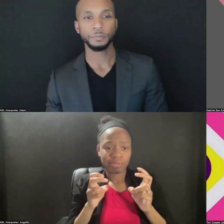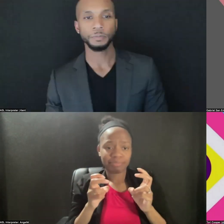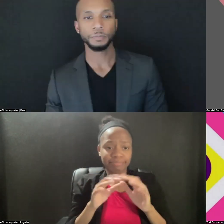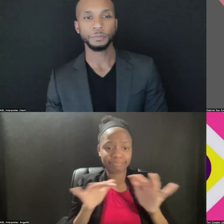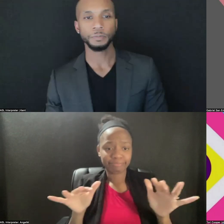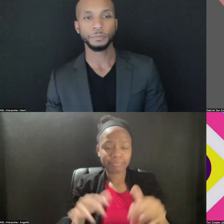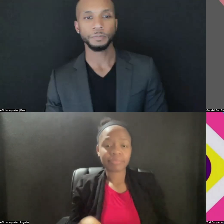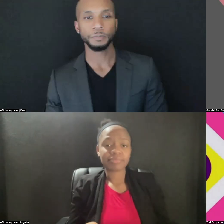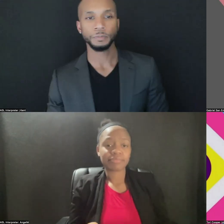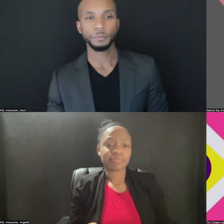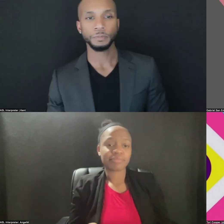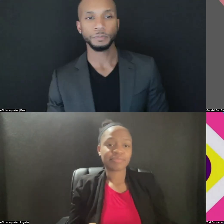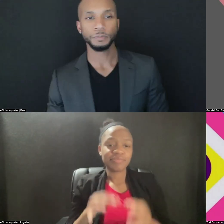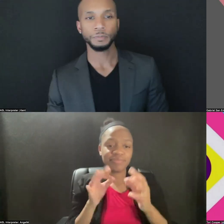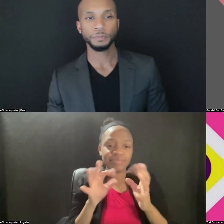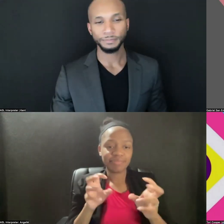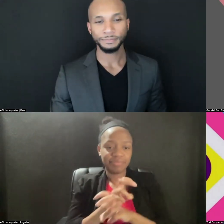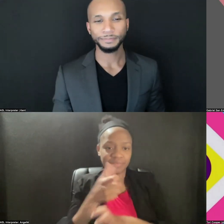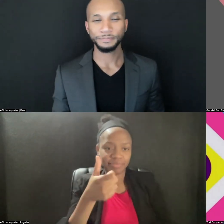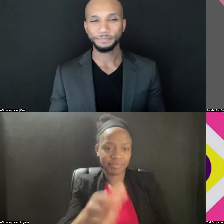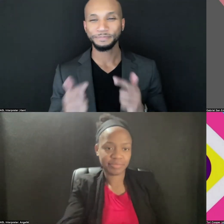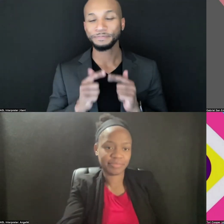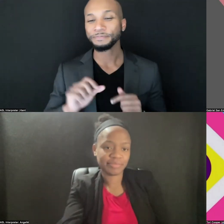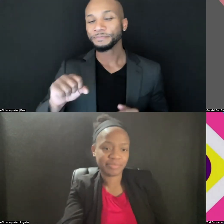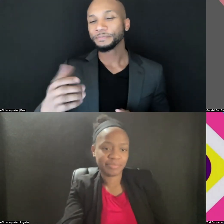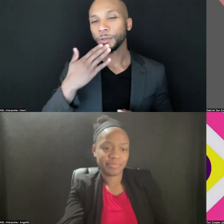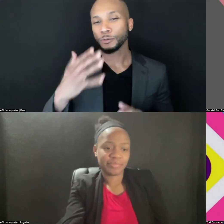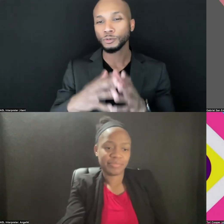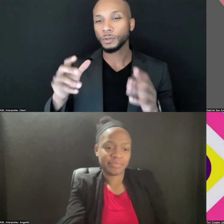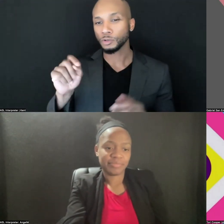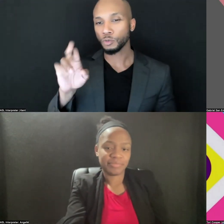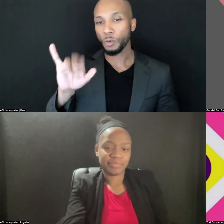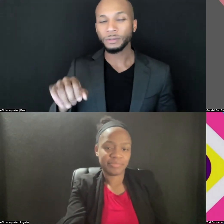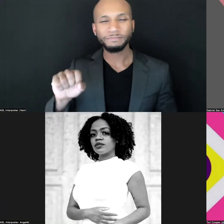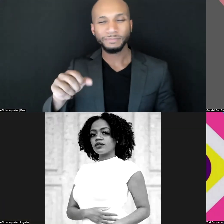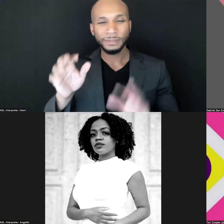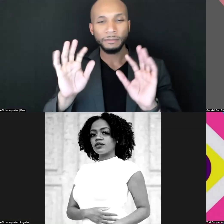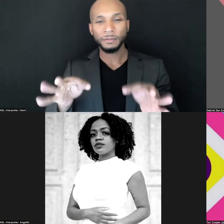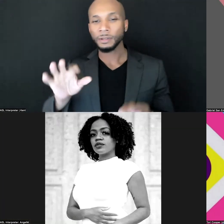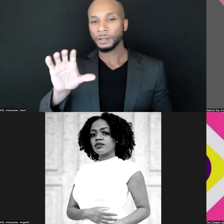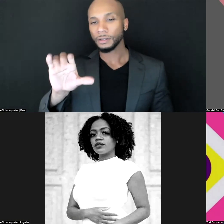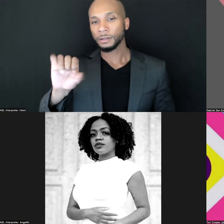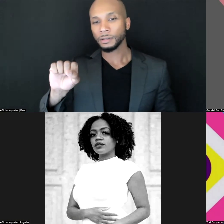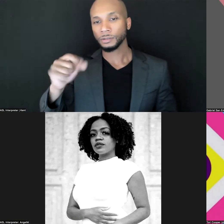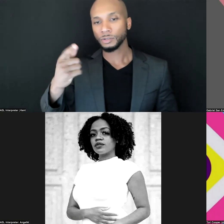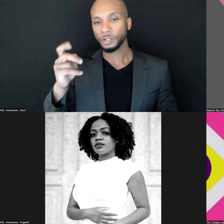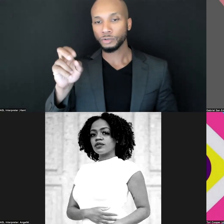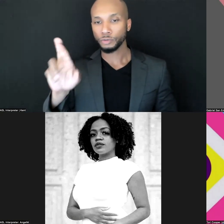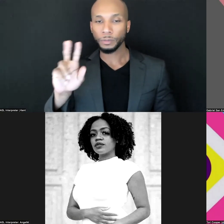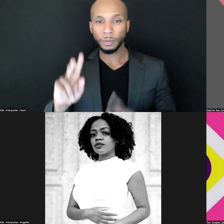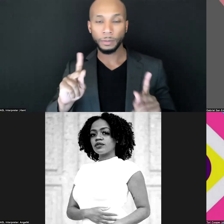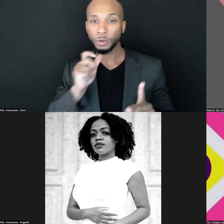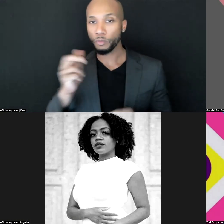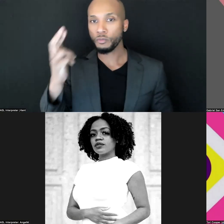Yes, thank you so much, Tori. And absolutely, cisgender people don't realize how much